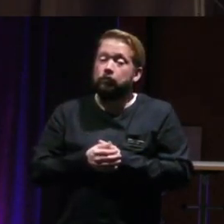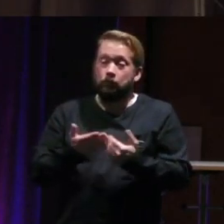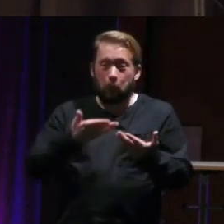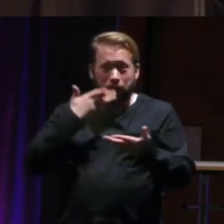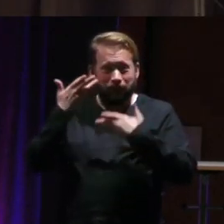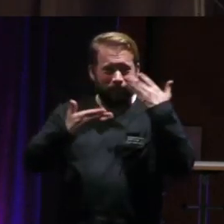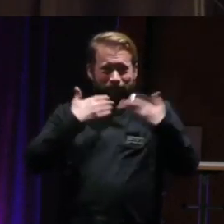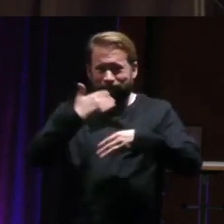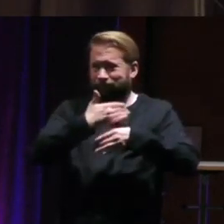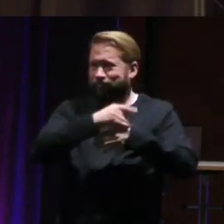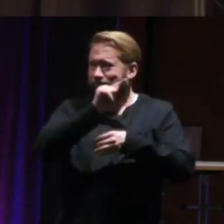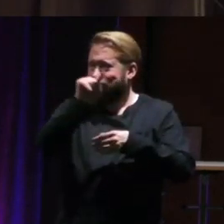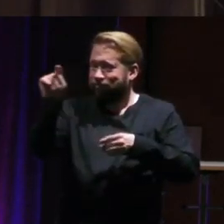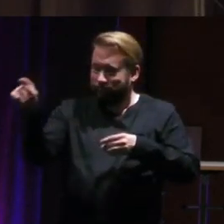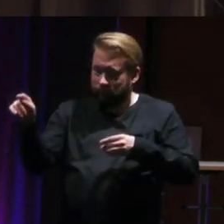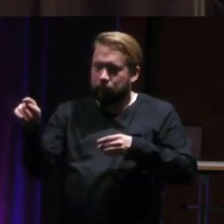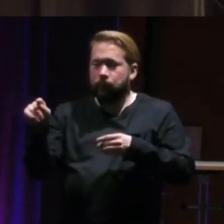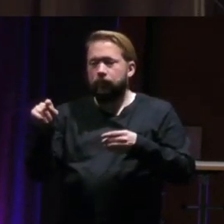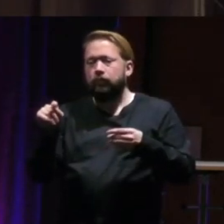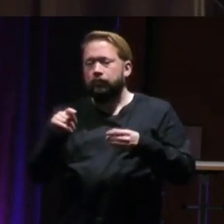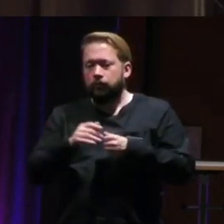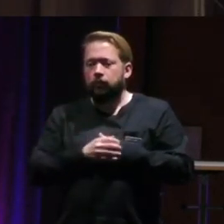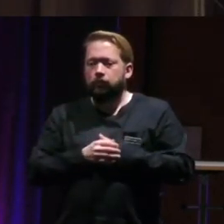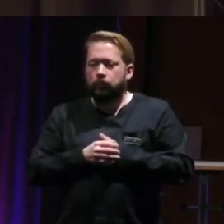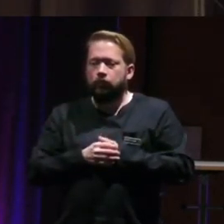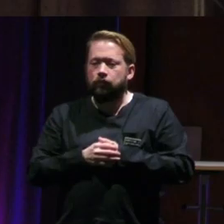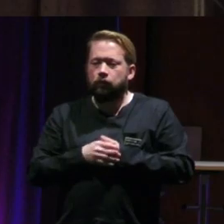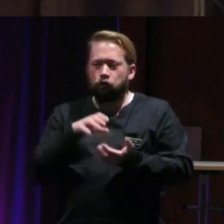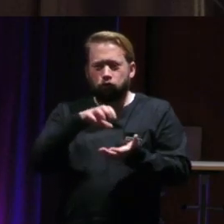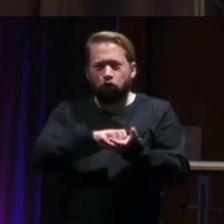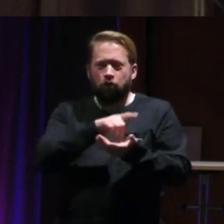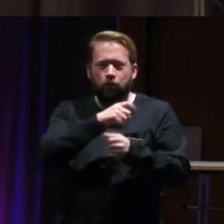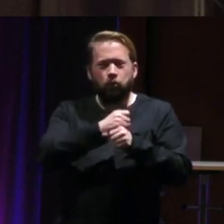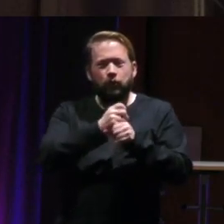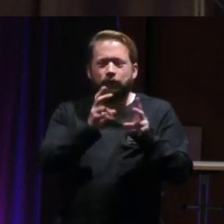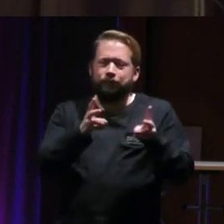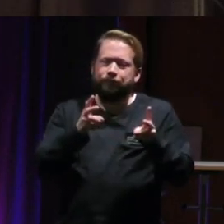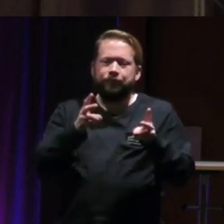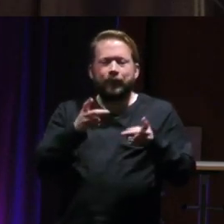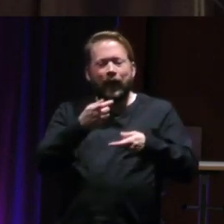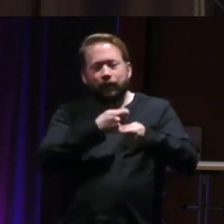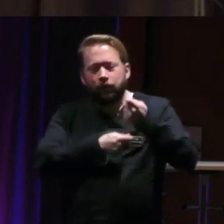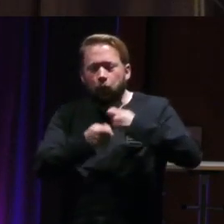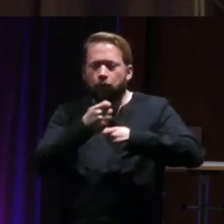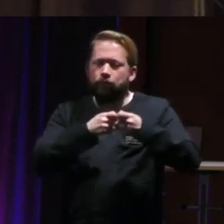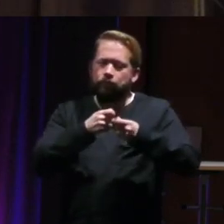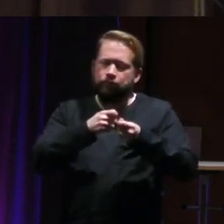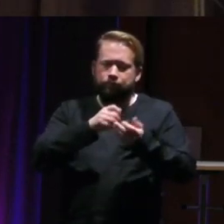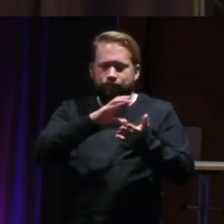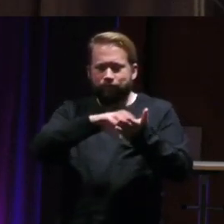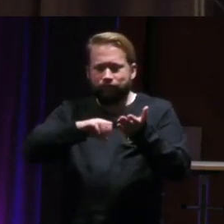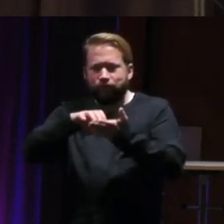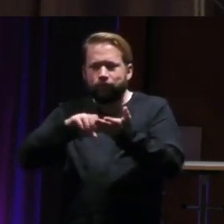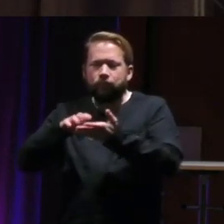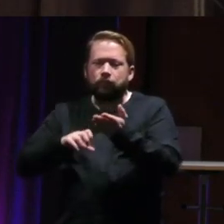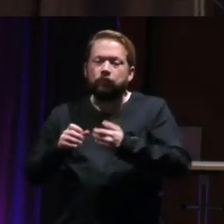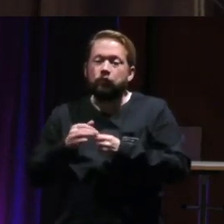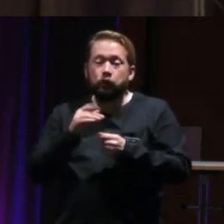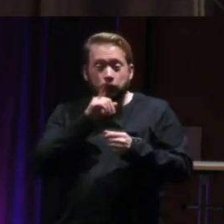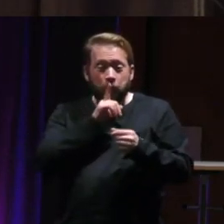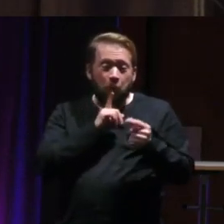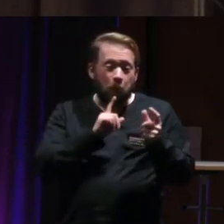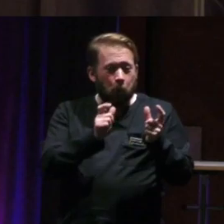they're acting in a new way economically. So. For example, the bosses of small clubs are frightened